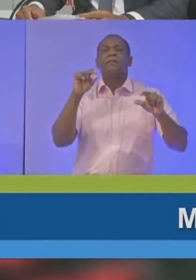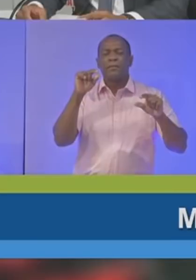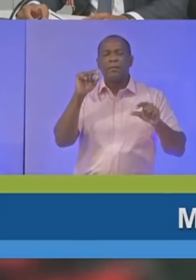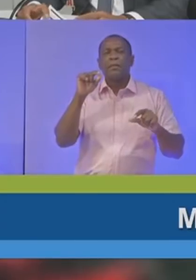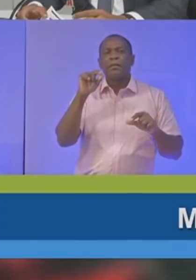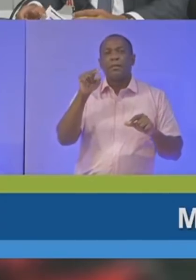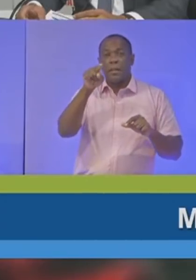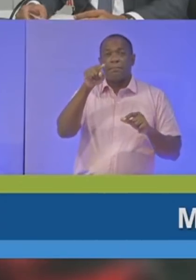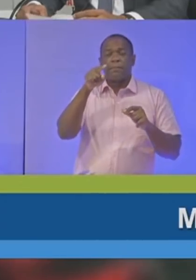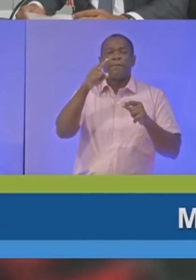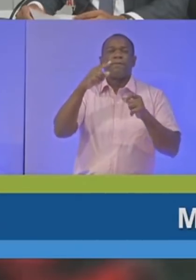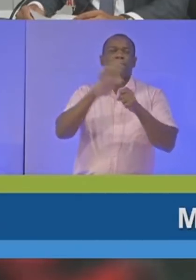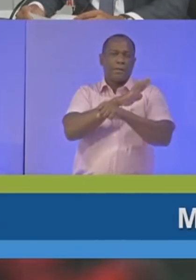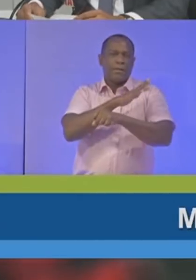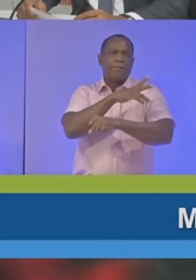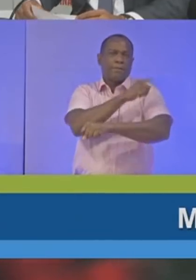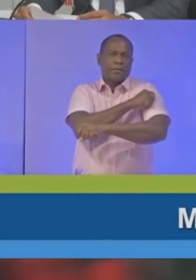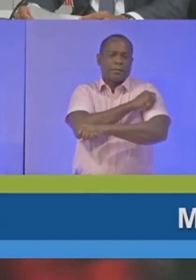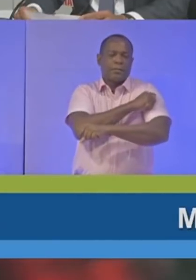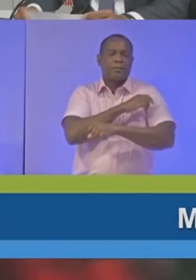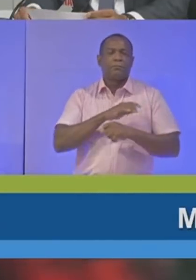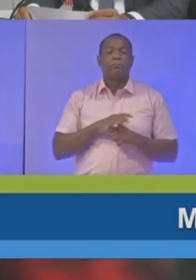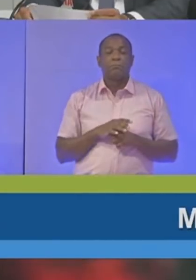to underscore, in Trinidad, upwards of